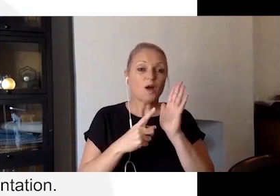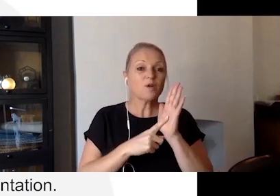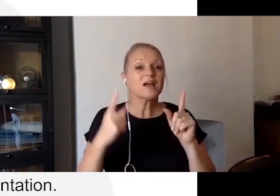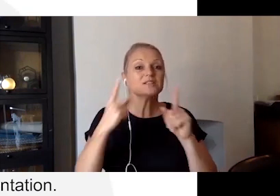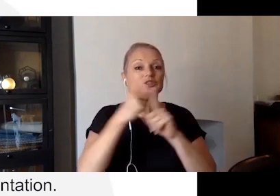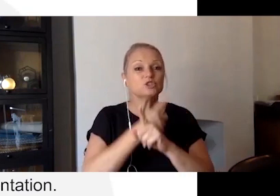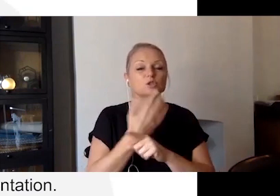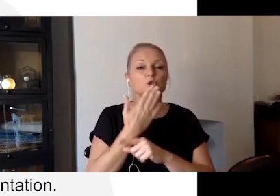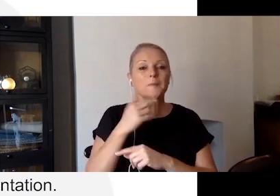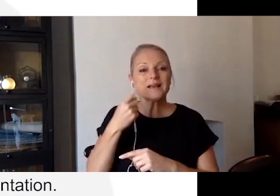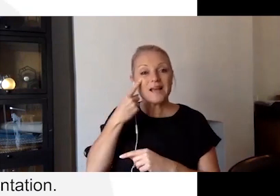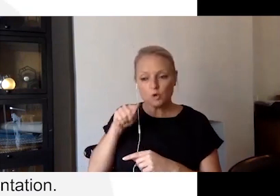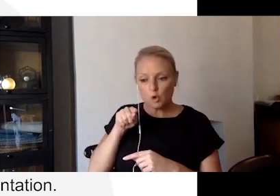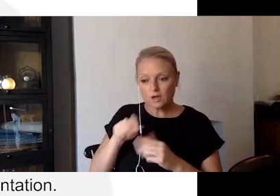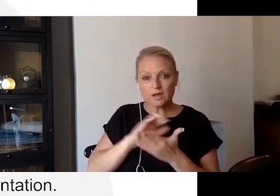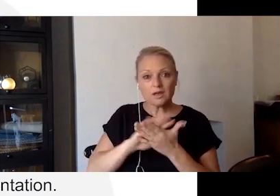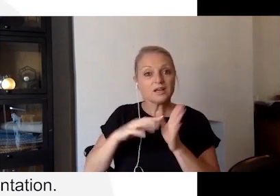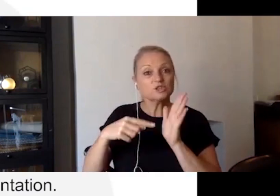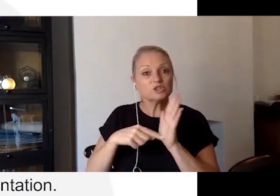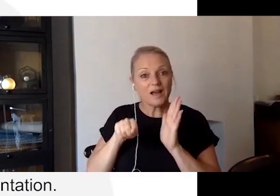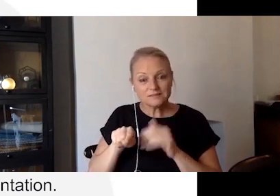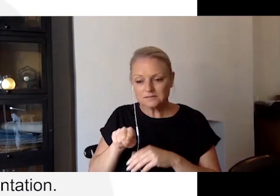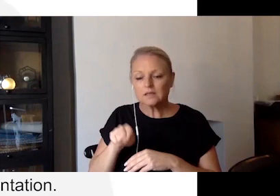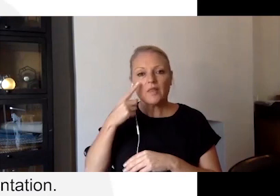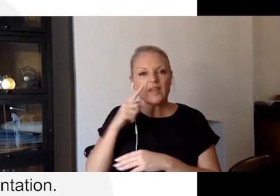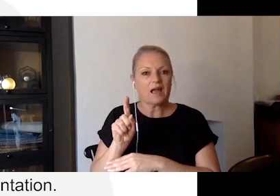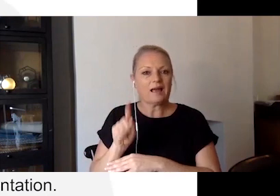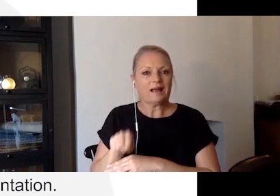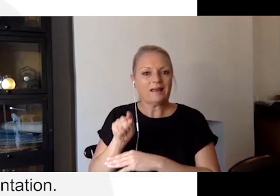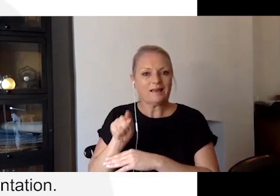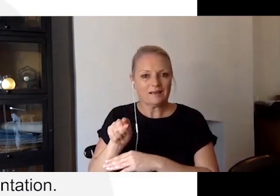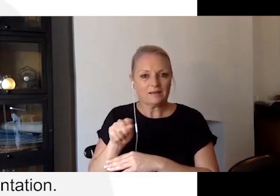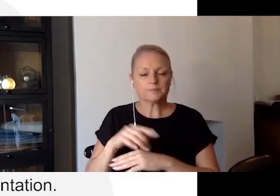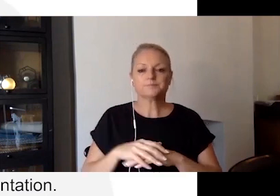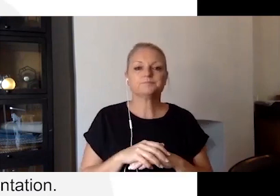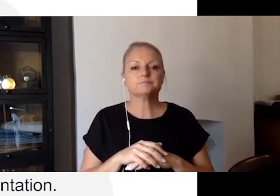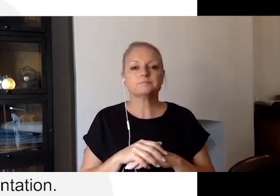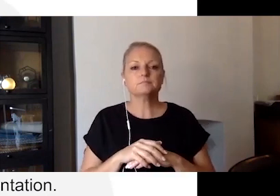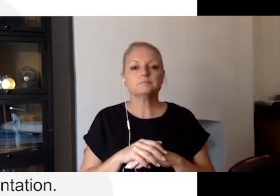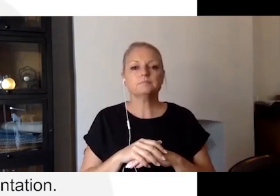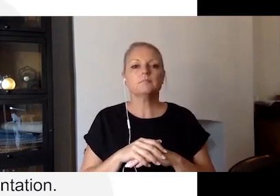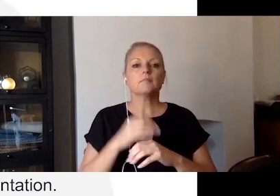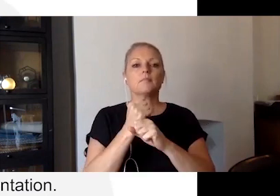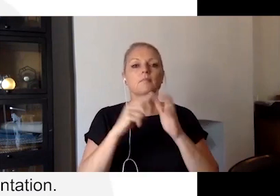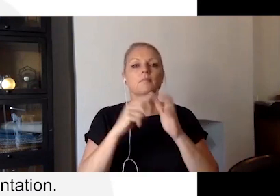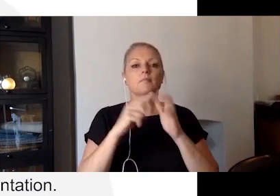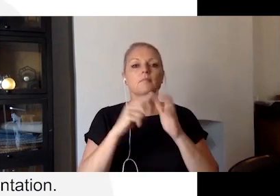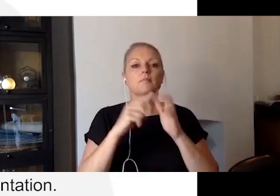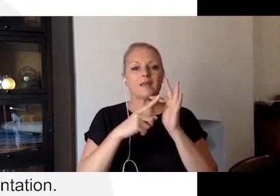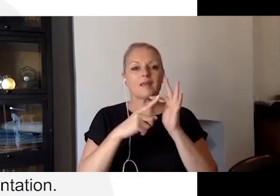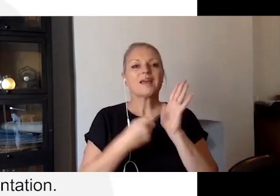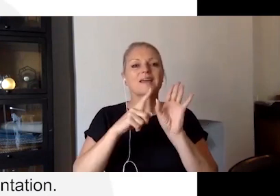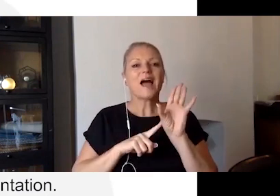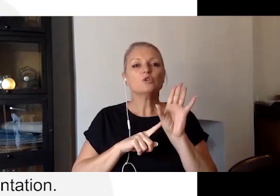section. Please also note that the default view for desktops is a gallery view so that everyone can see all